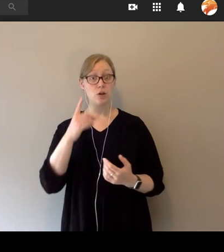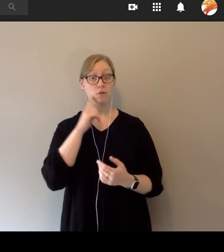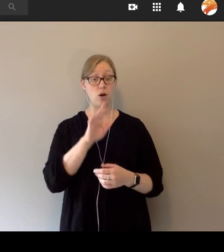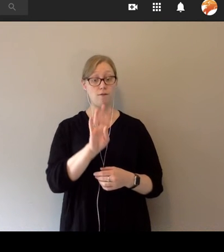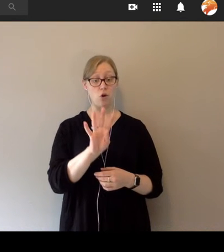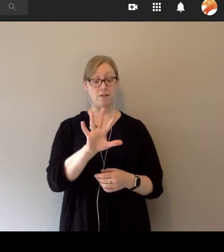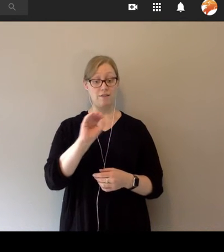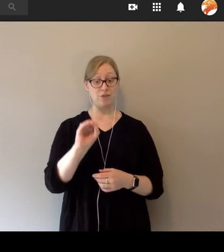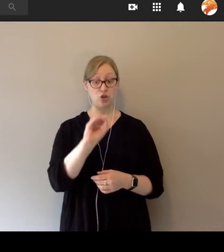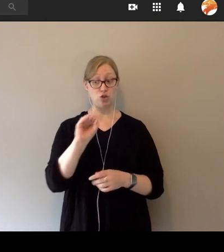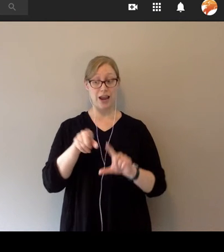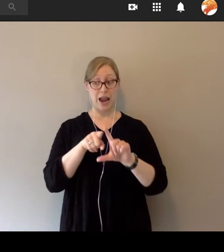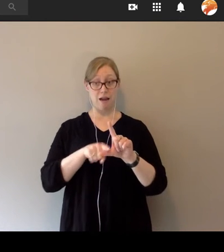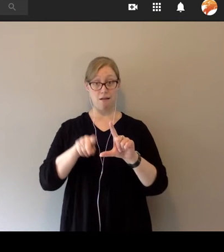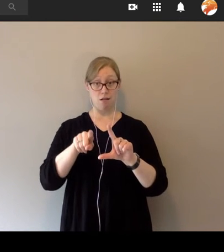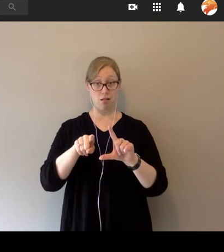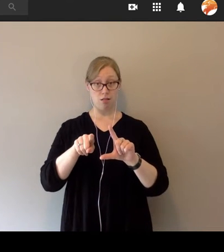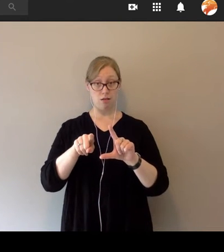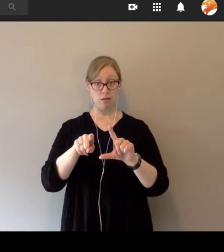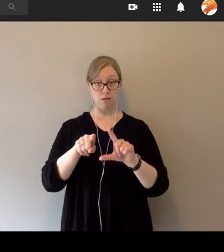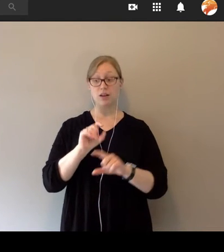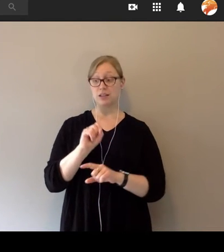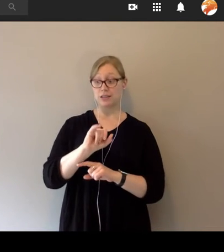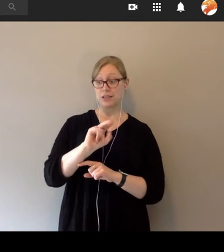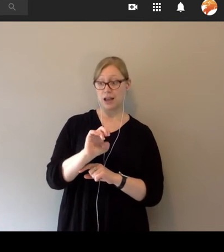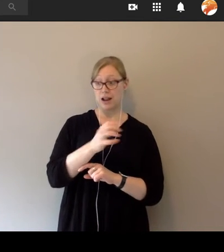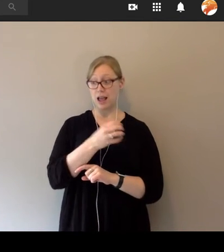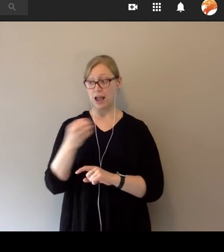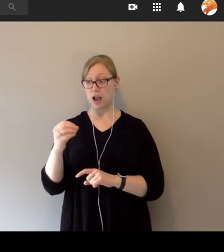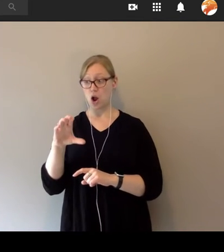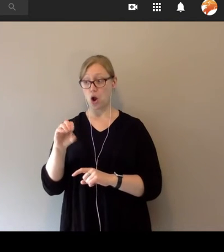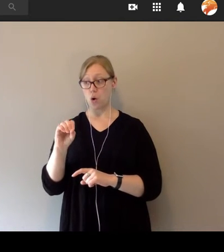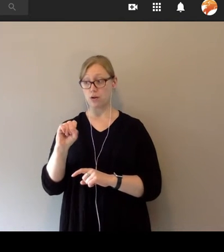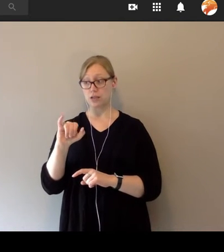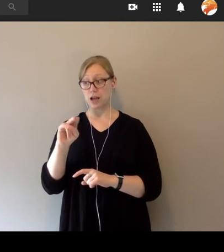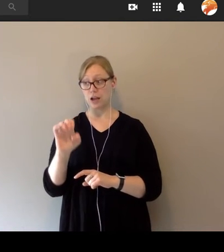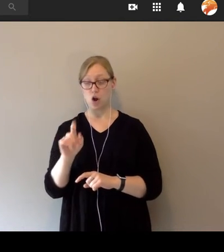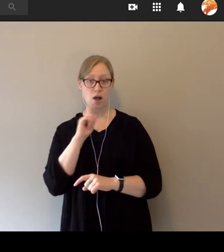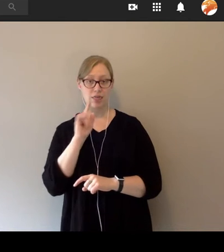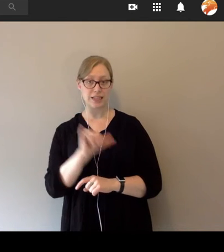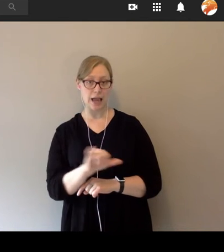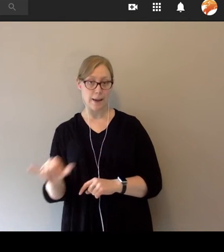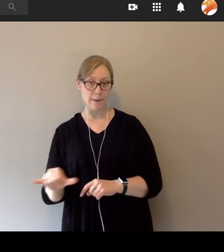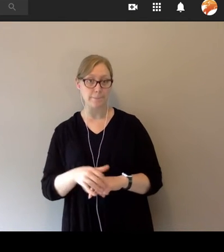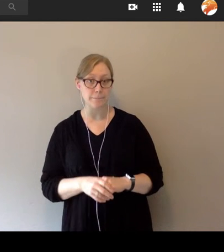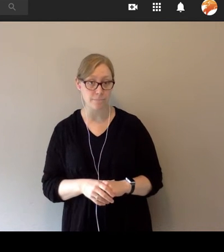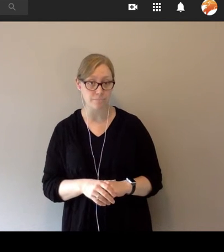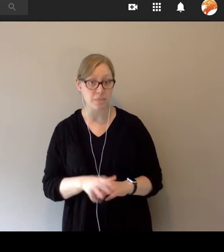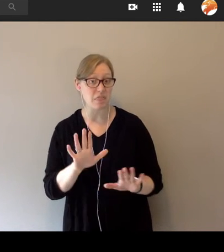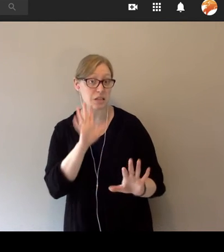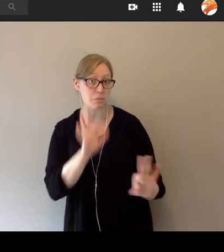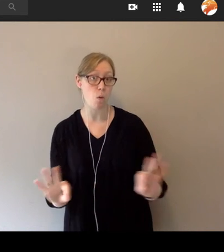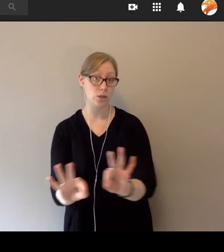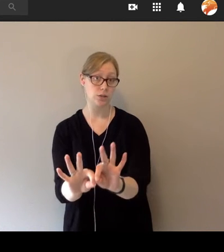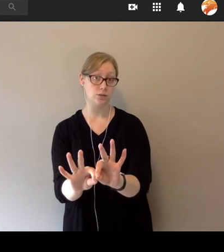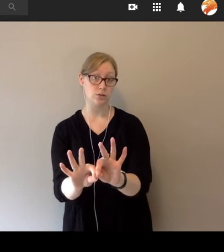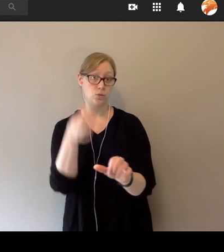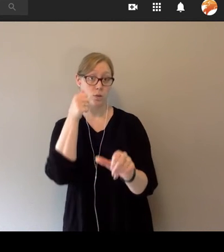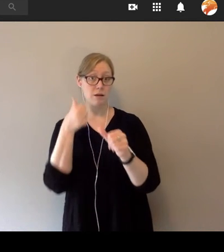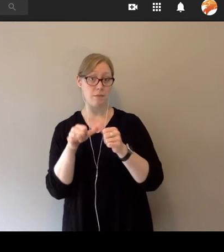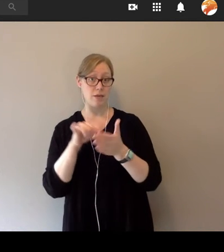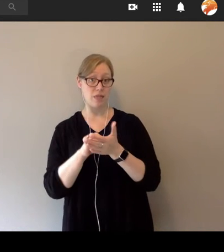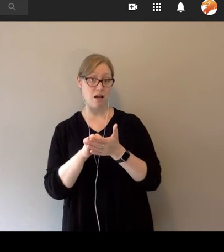degree angle that the sine and the cosine are both the same. And that's going to be important because we're going to look at a special